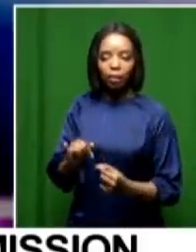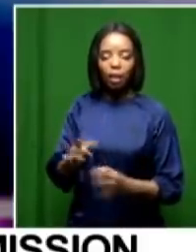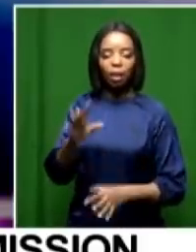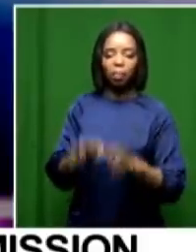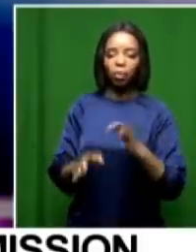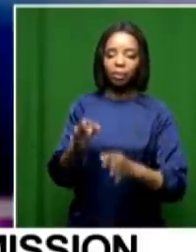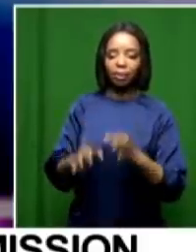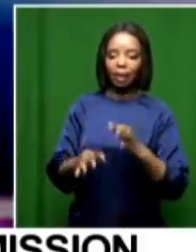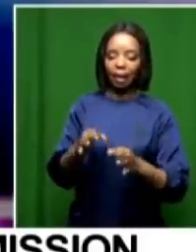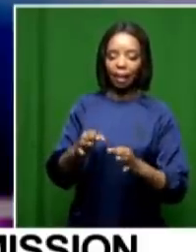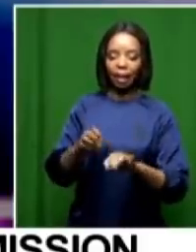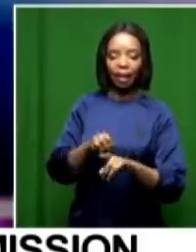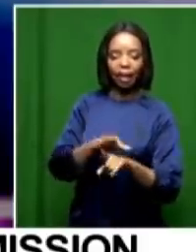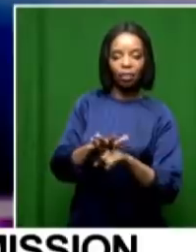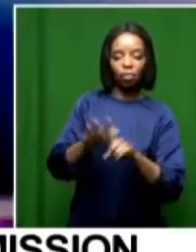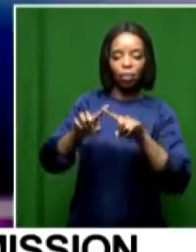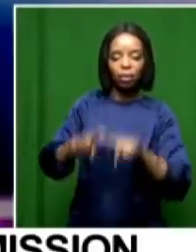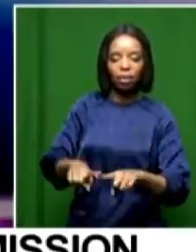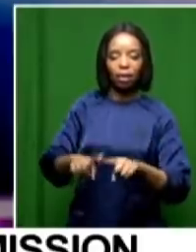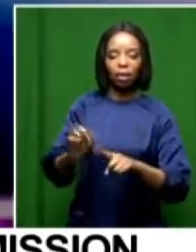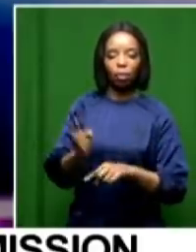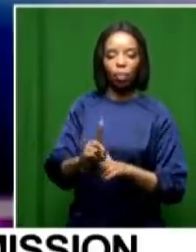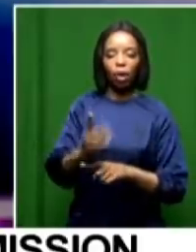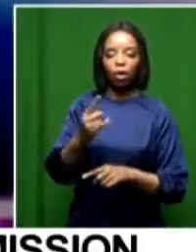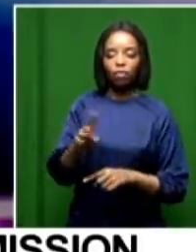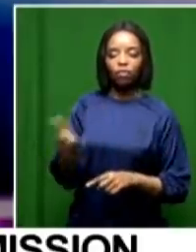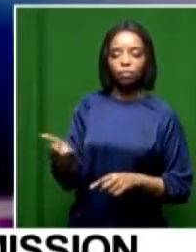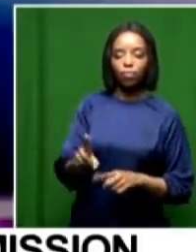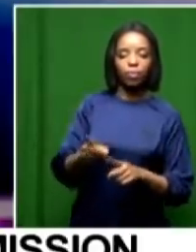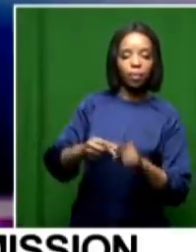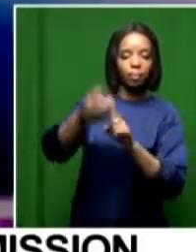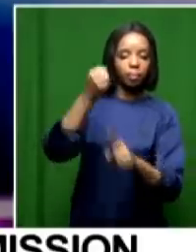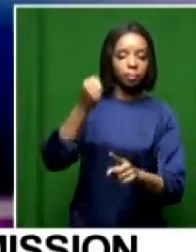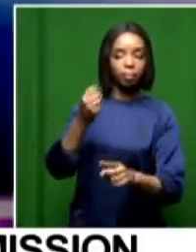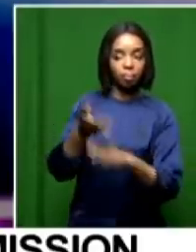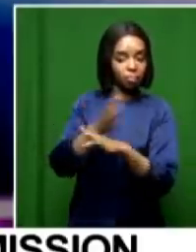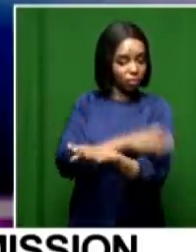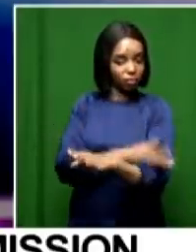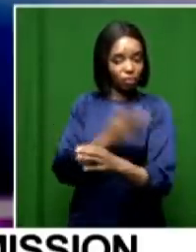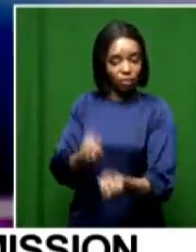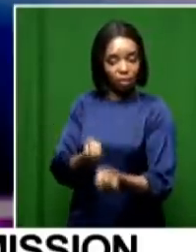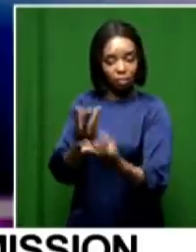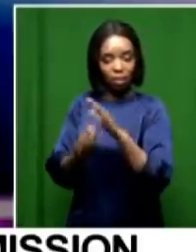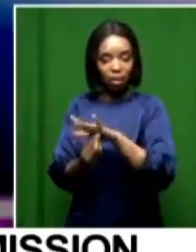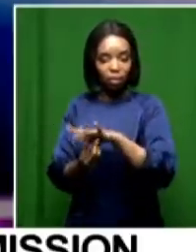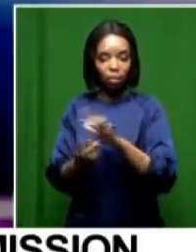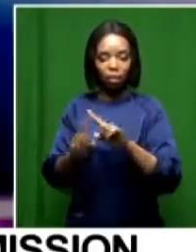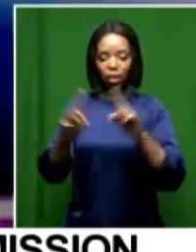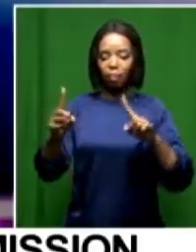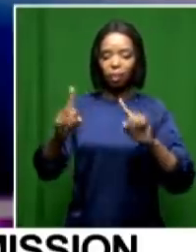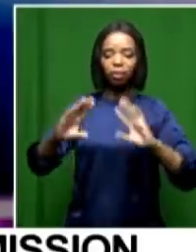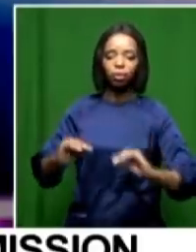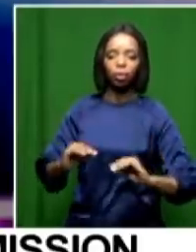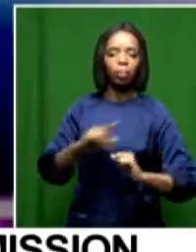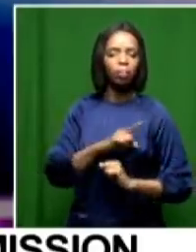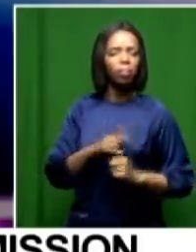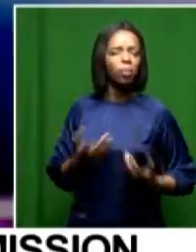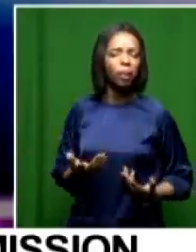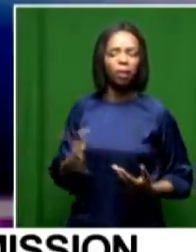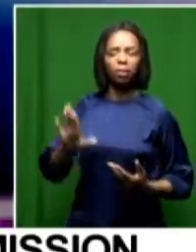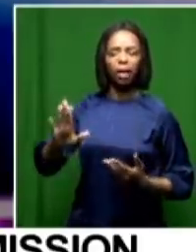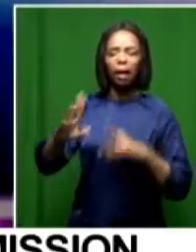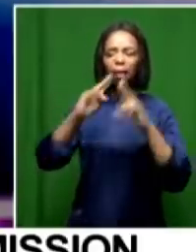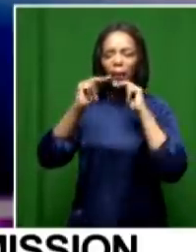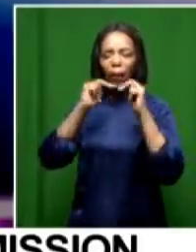were they relying upon in order for them to achieve those ends? I mean, they stopped supplying coal to the Ndrina plant because of their terrorist methods of negotiation.